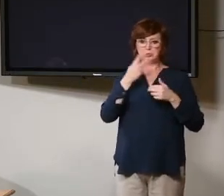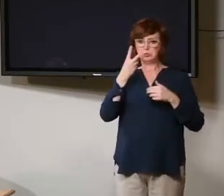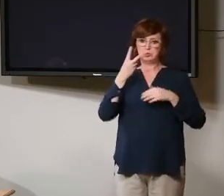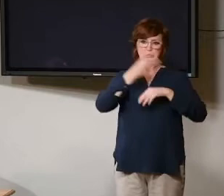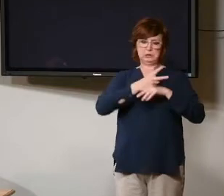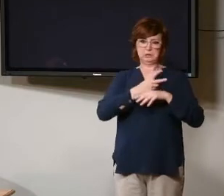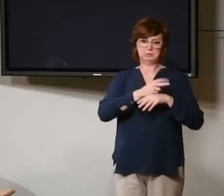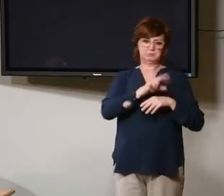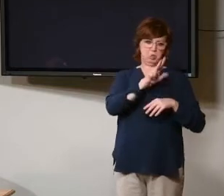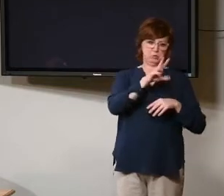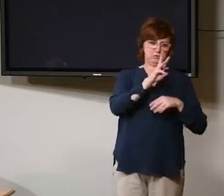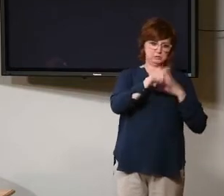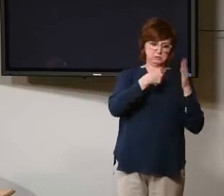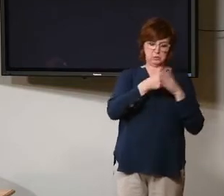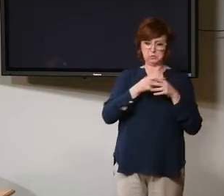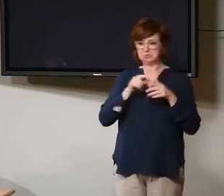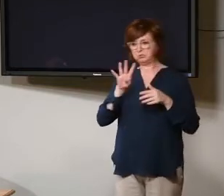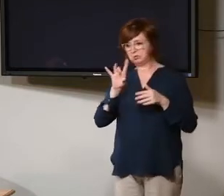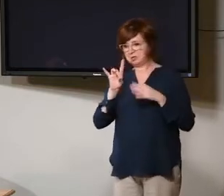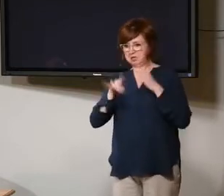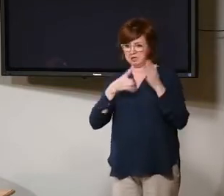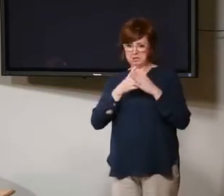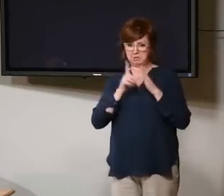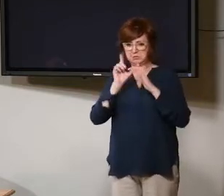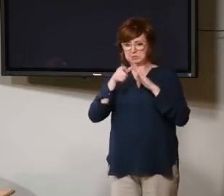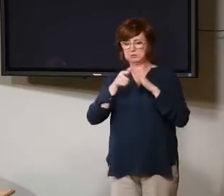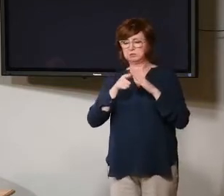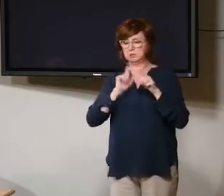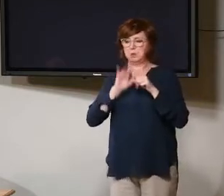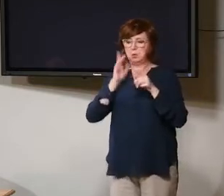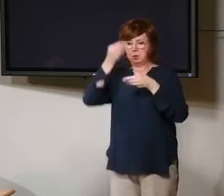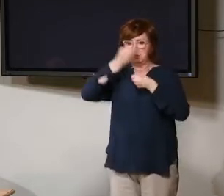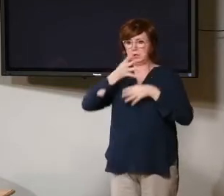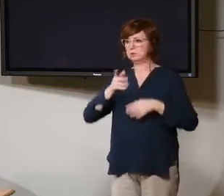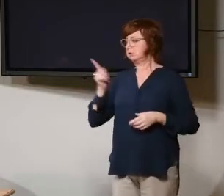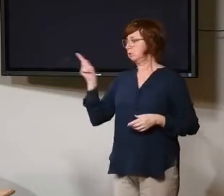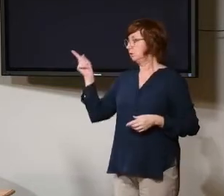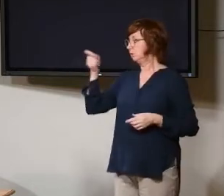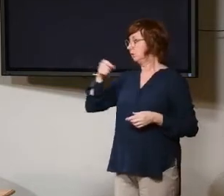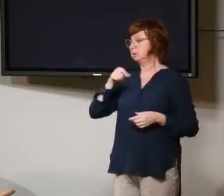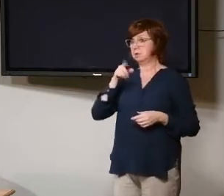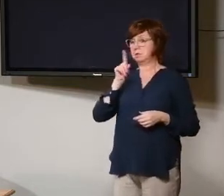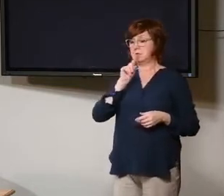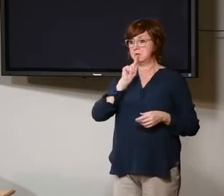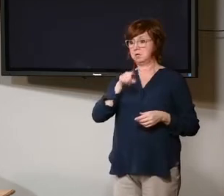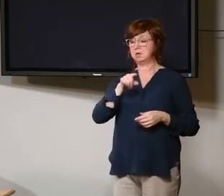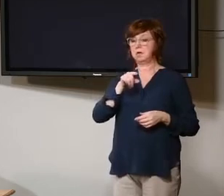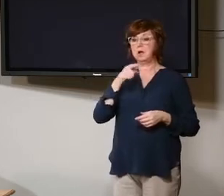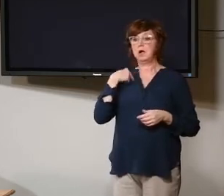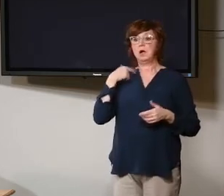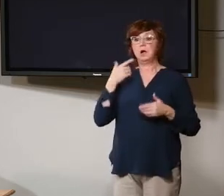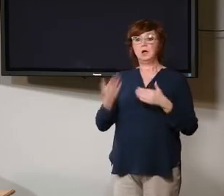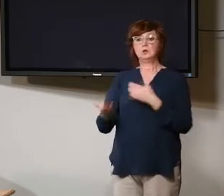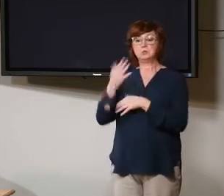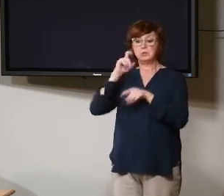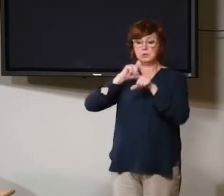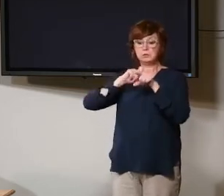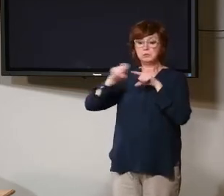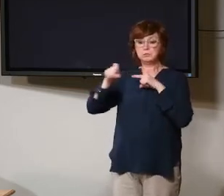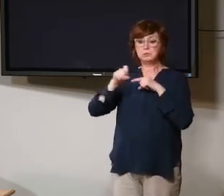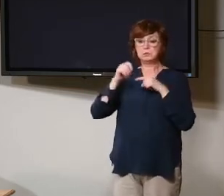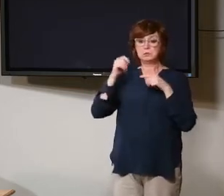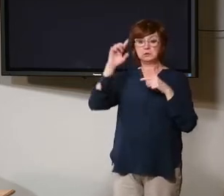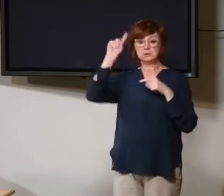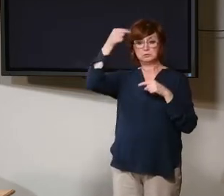will be updating on our media updates. Guy, I talked with the Minister of Health this morning, specific